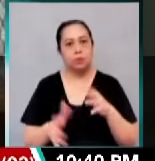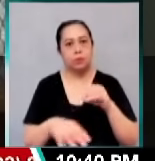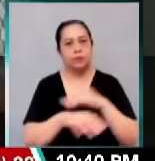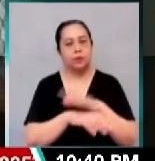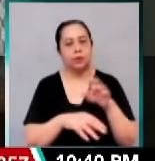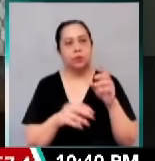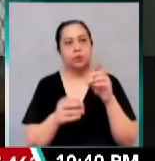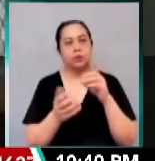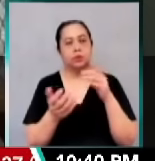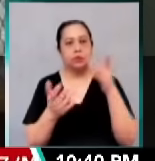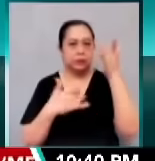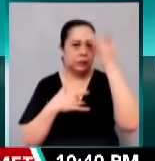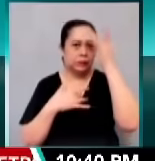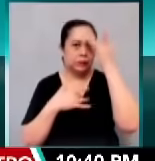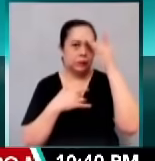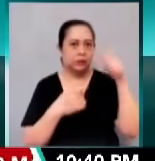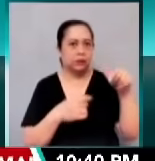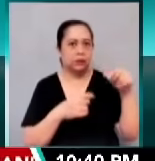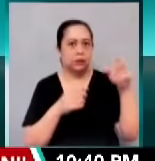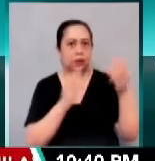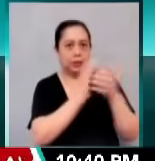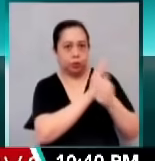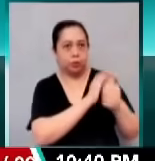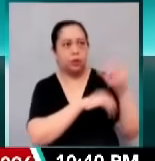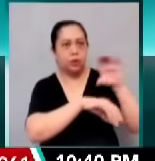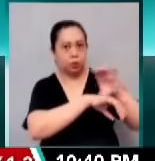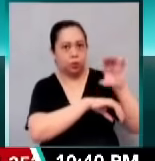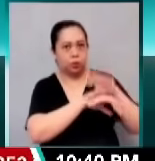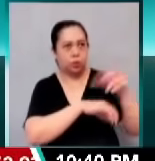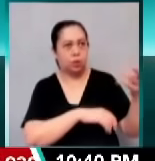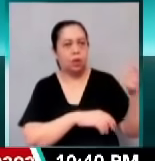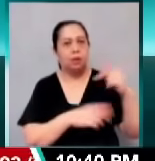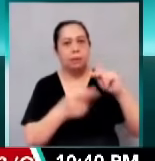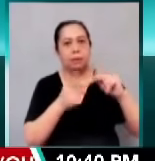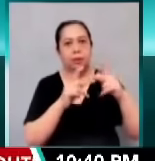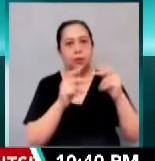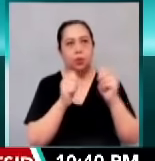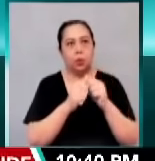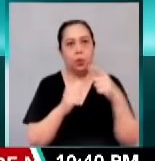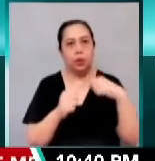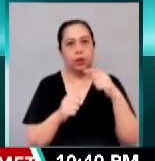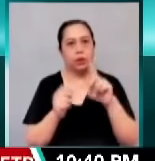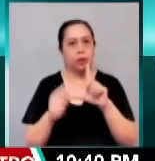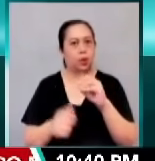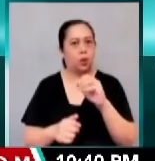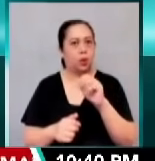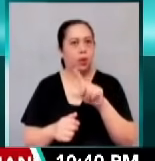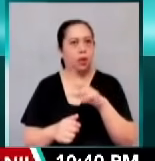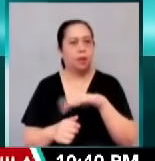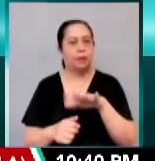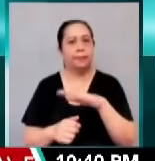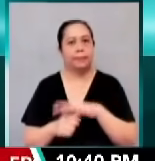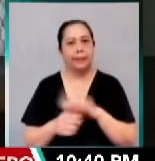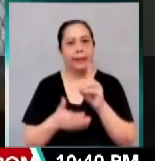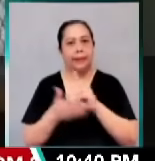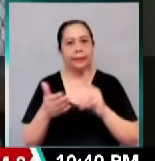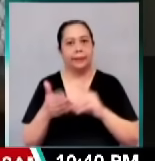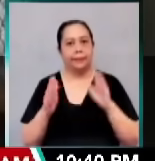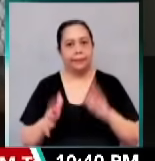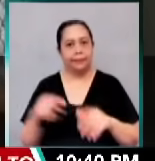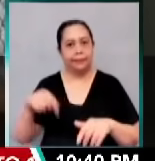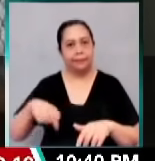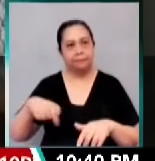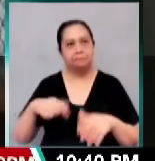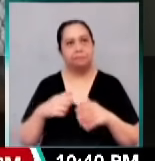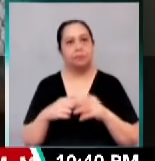kinonsult. And then nagpartner kami with the local designers dito to check